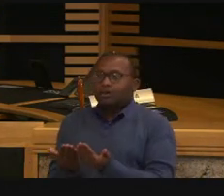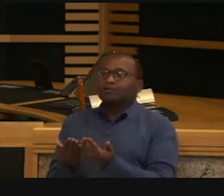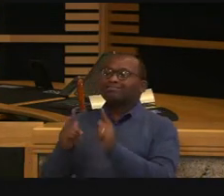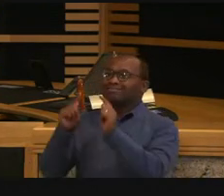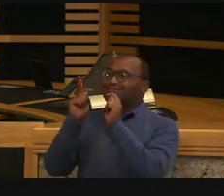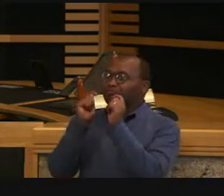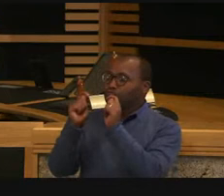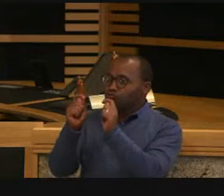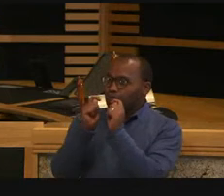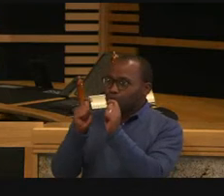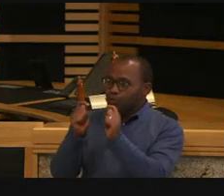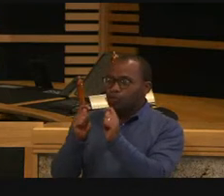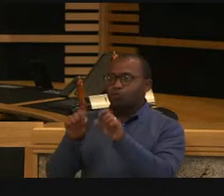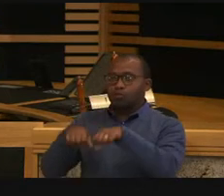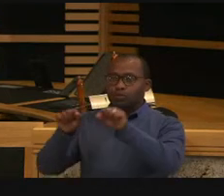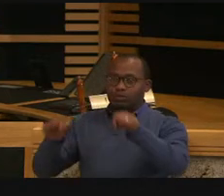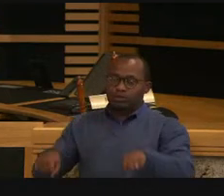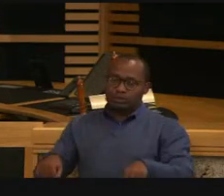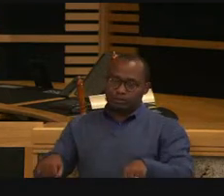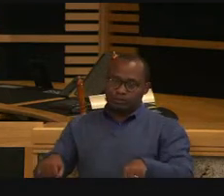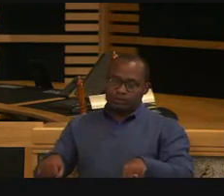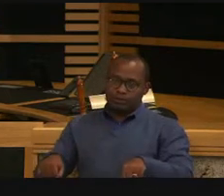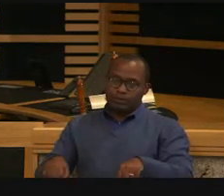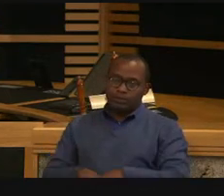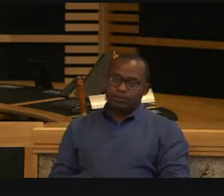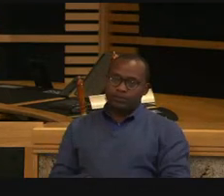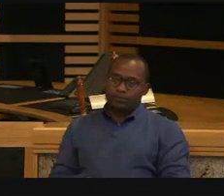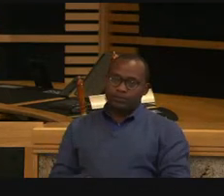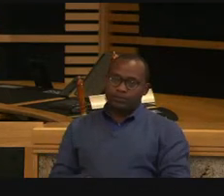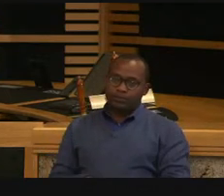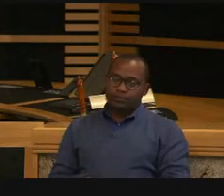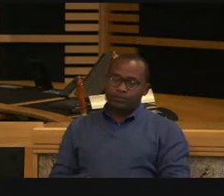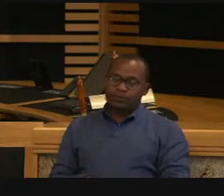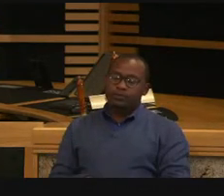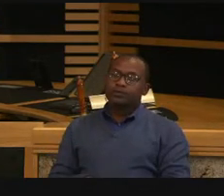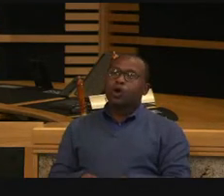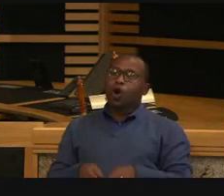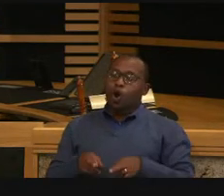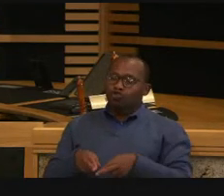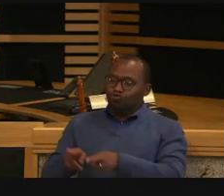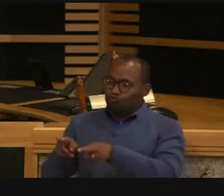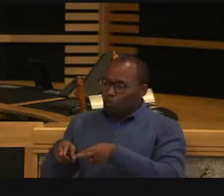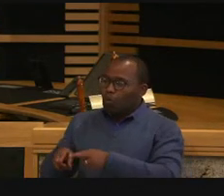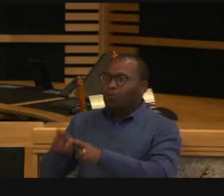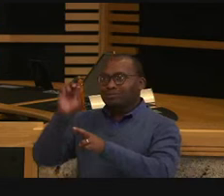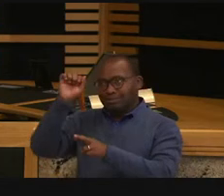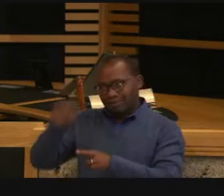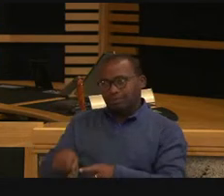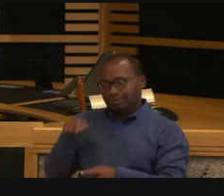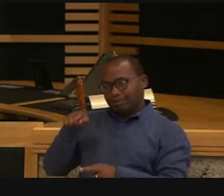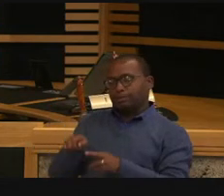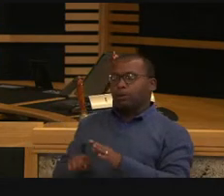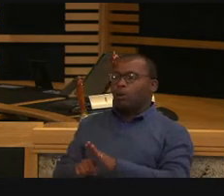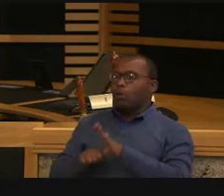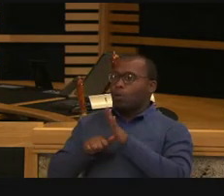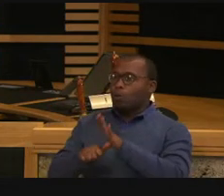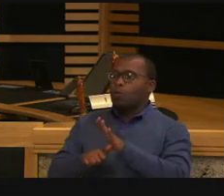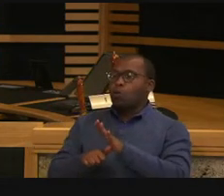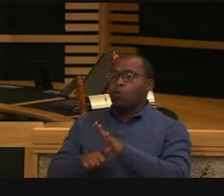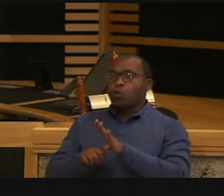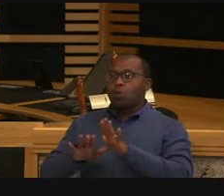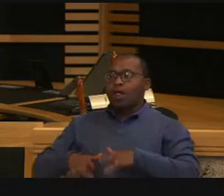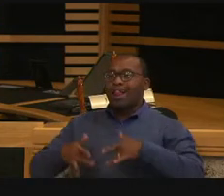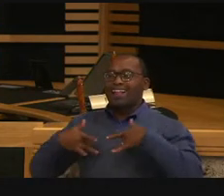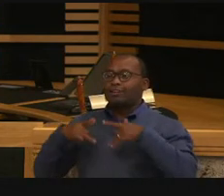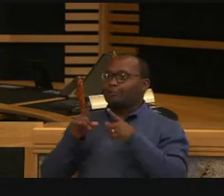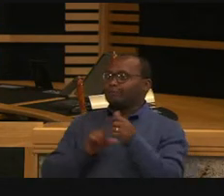infrastructure. Roads are indeed a pathway to a better life, as they are an integral to the economic flow